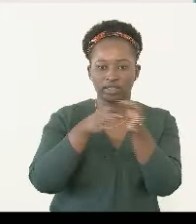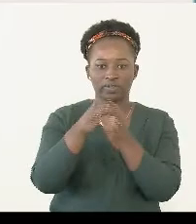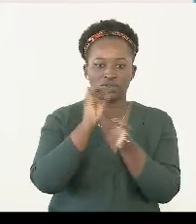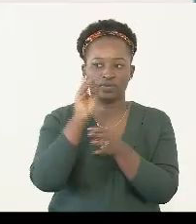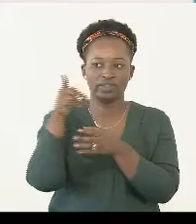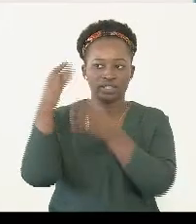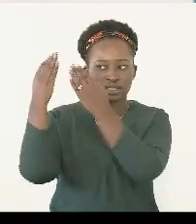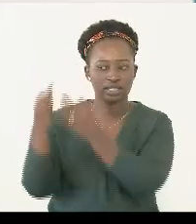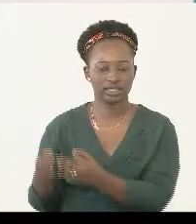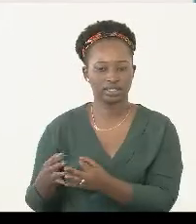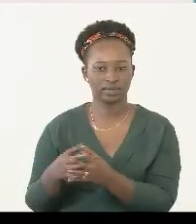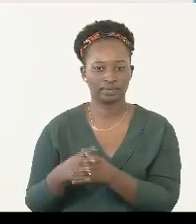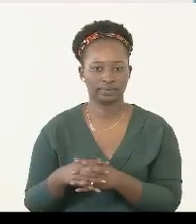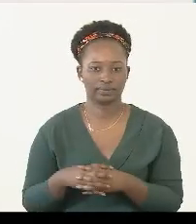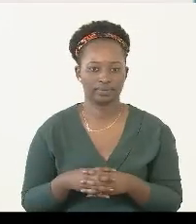hypotheses?